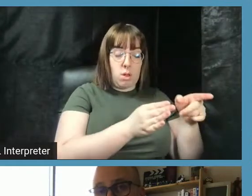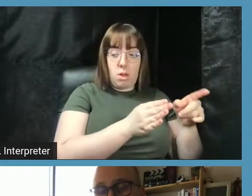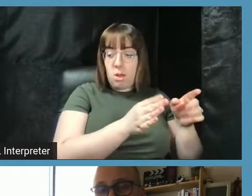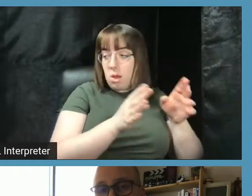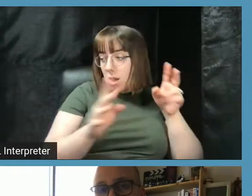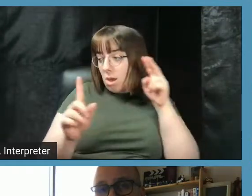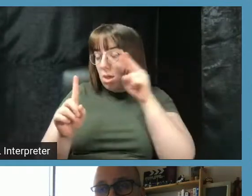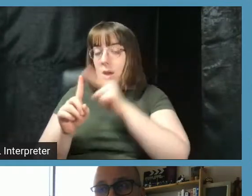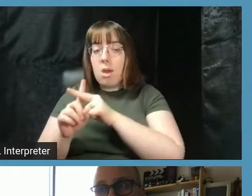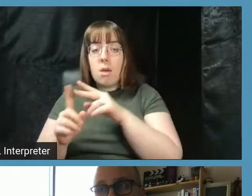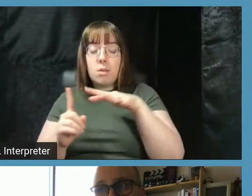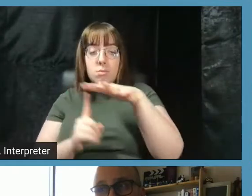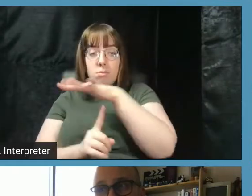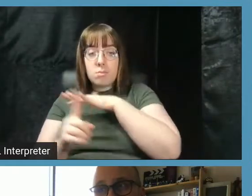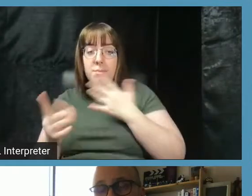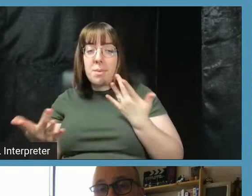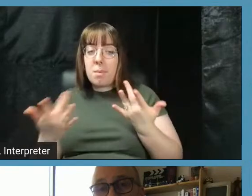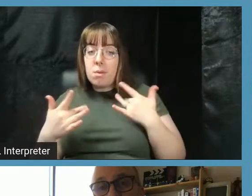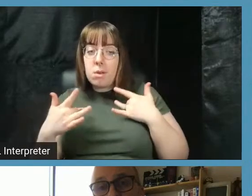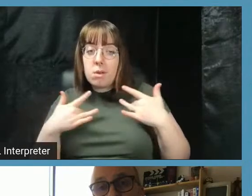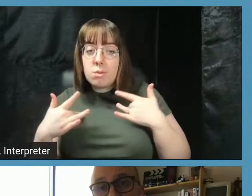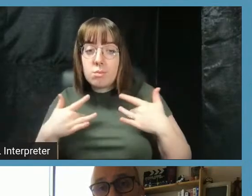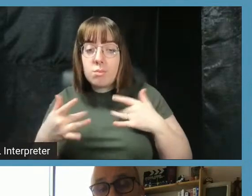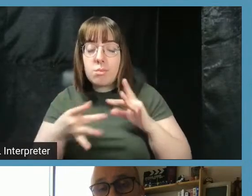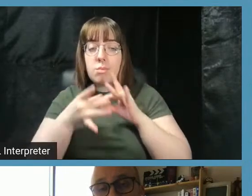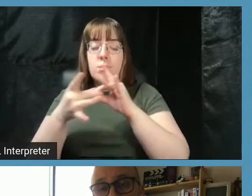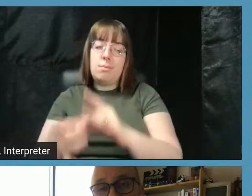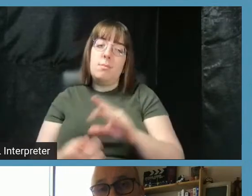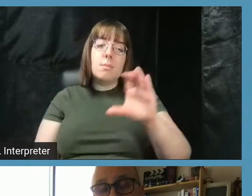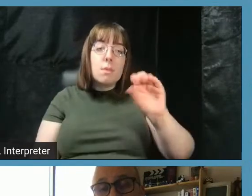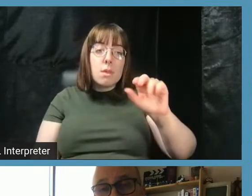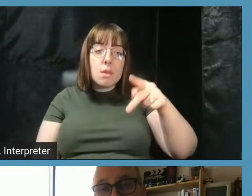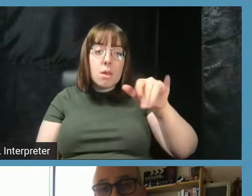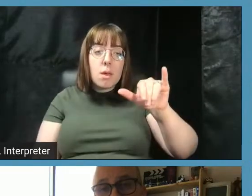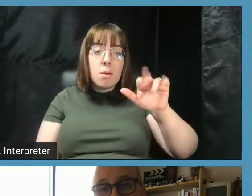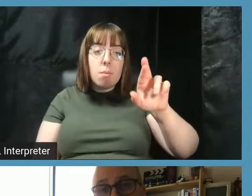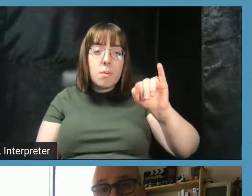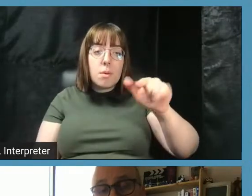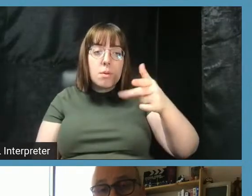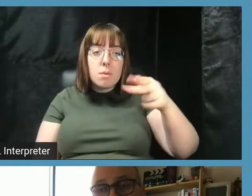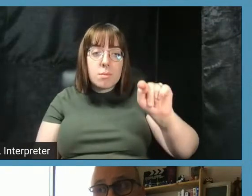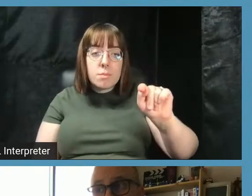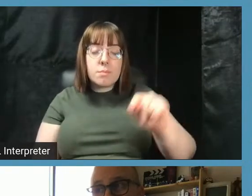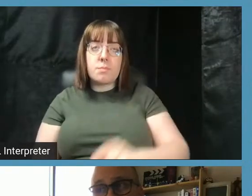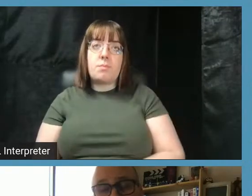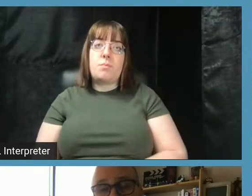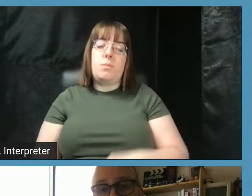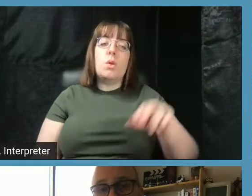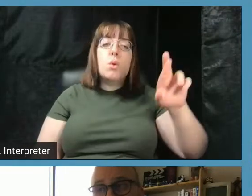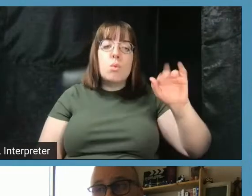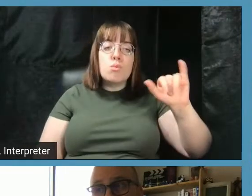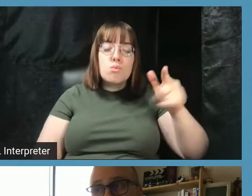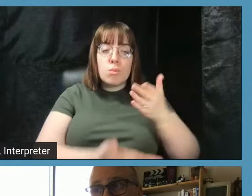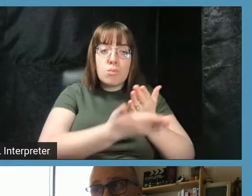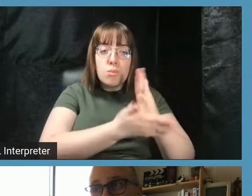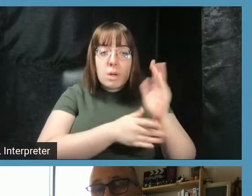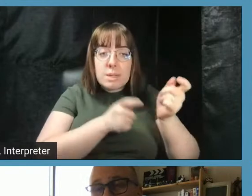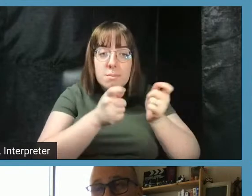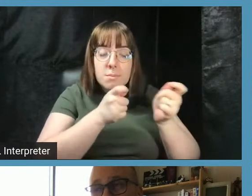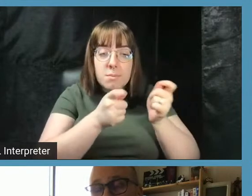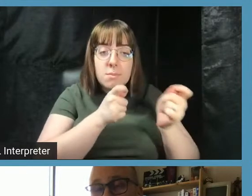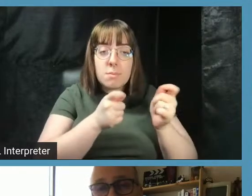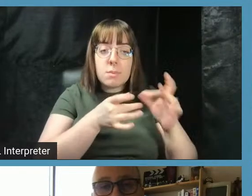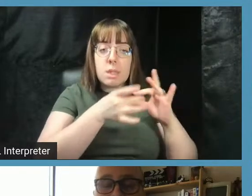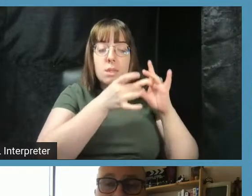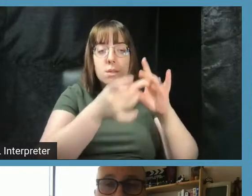is there might be concerns around like copyright and rights management around content. Say, there's